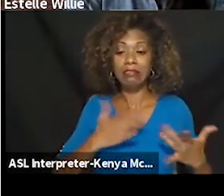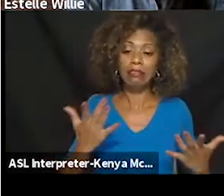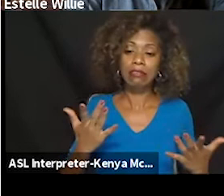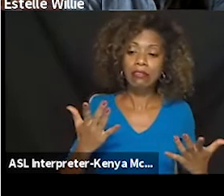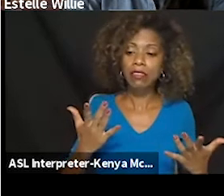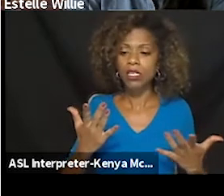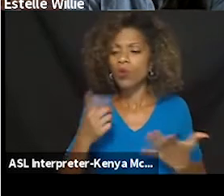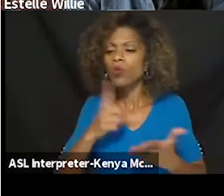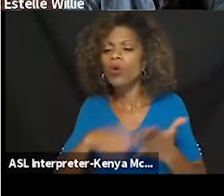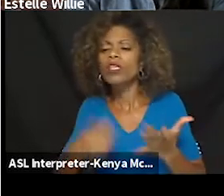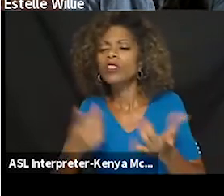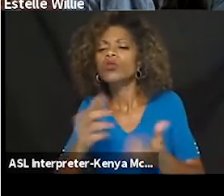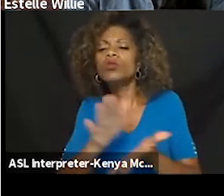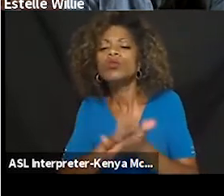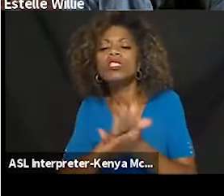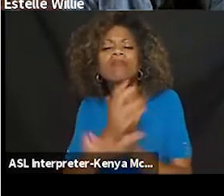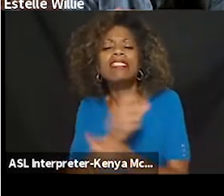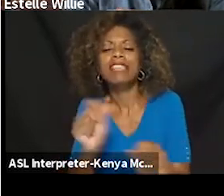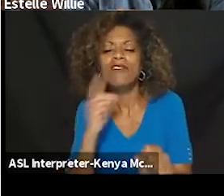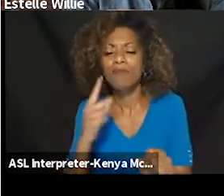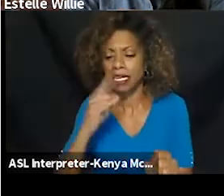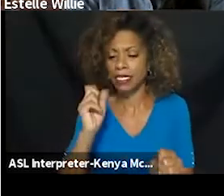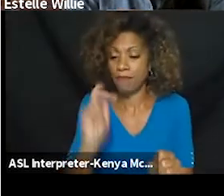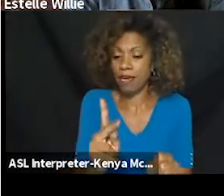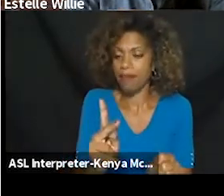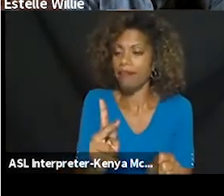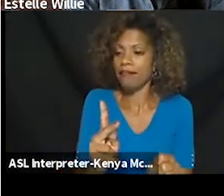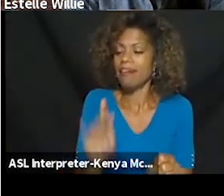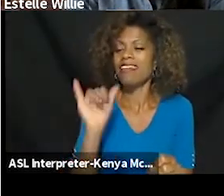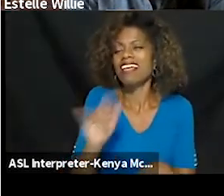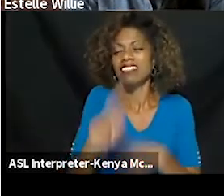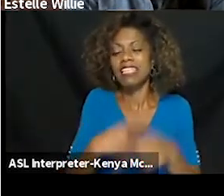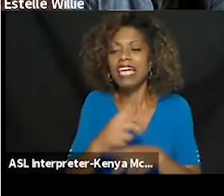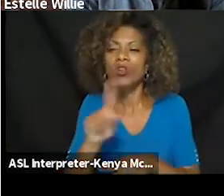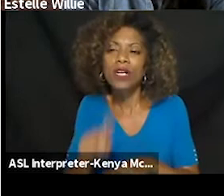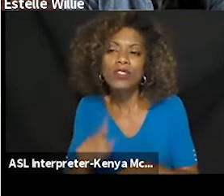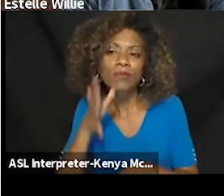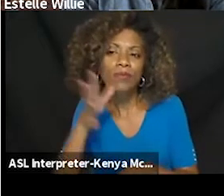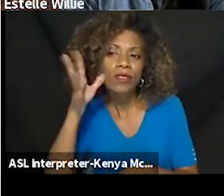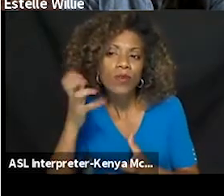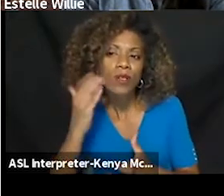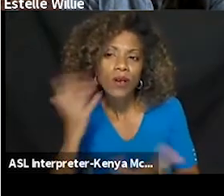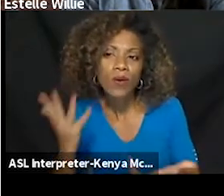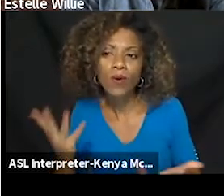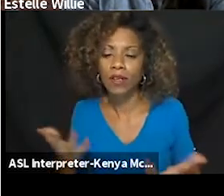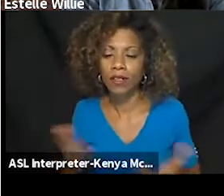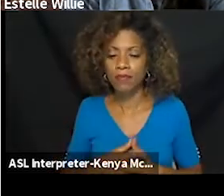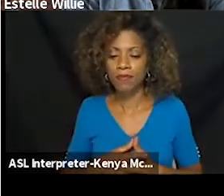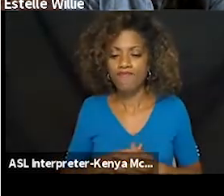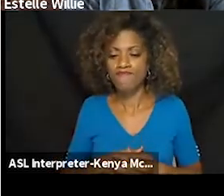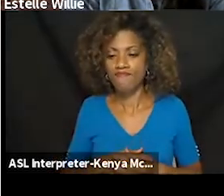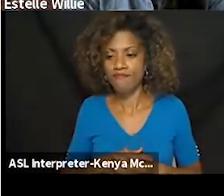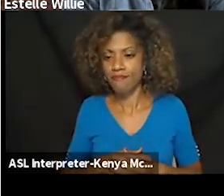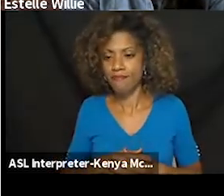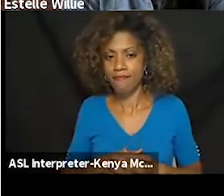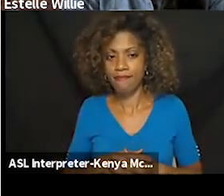doing to make it safe. So that was what we were hearing from that survey. And then the fifth